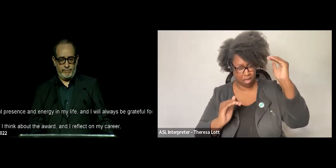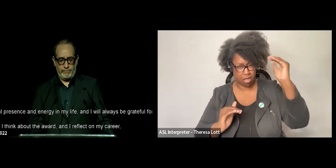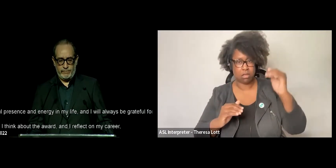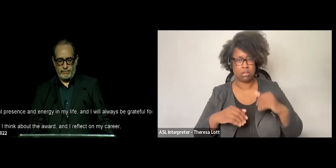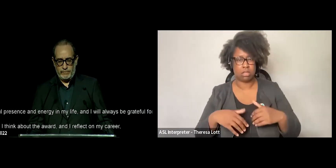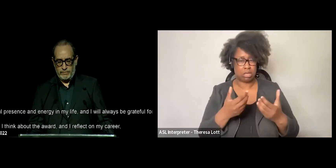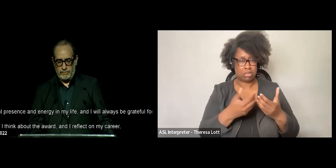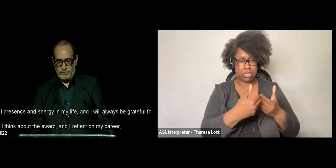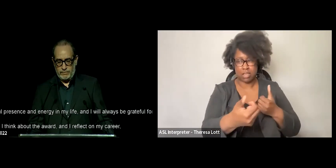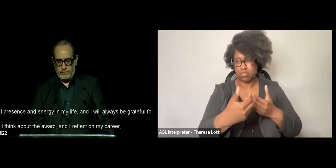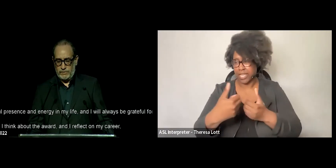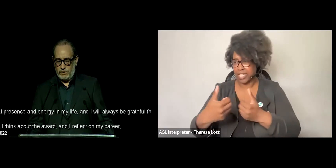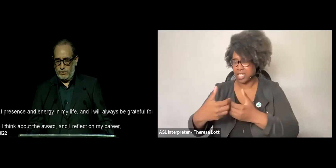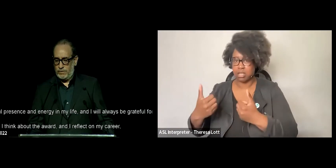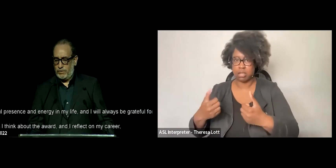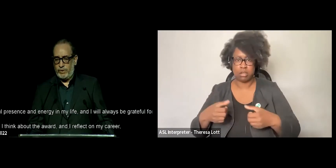opportunity.